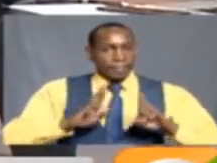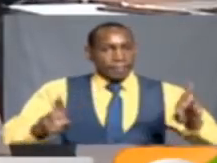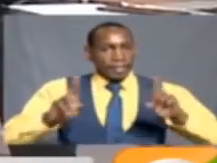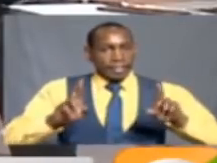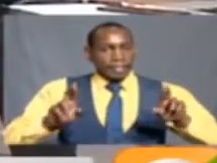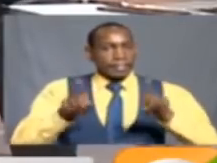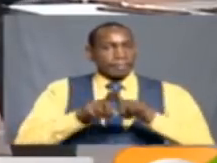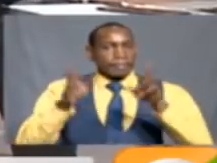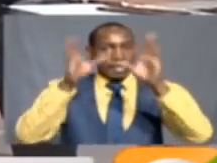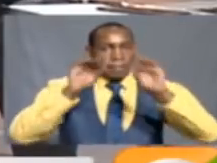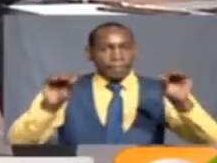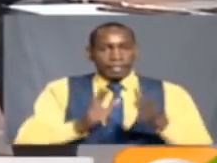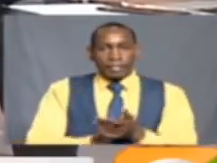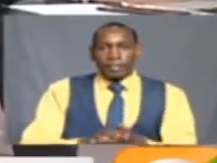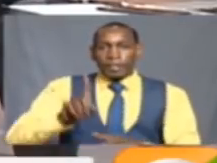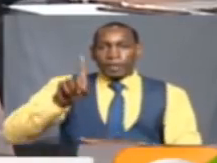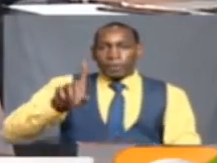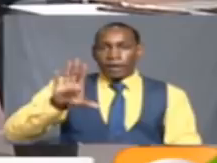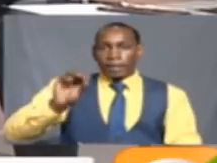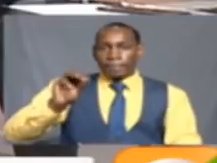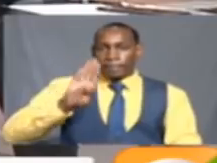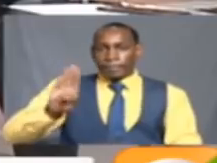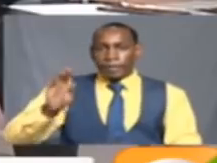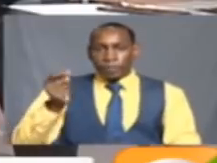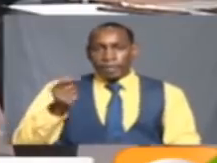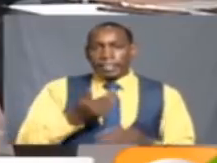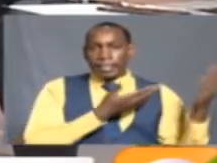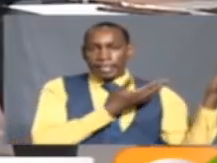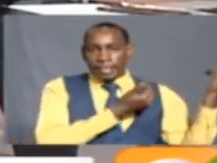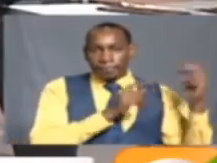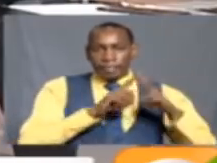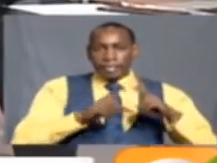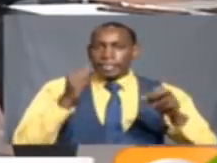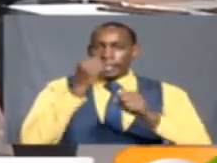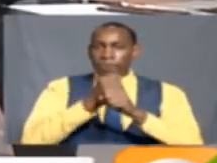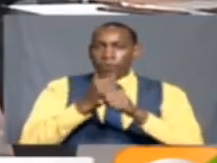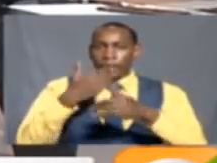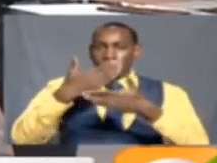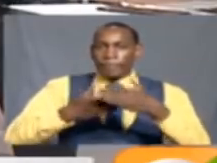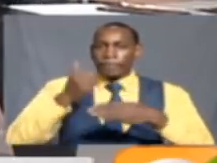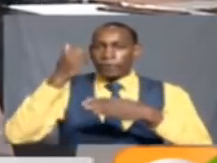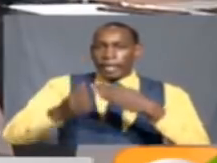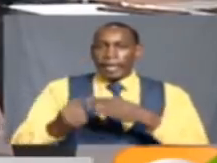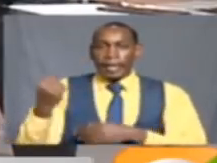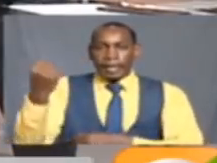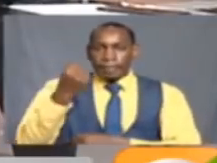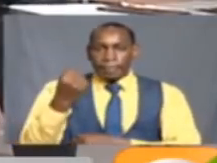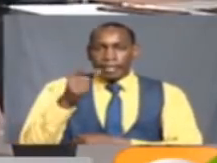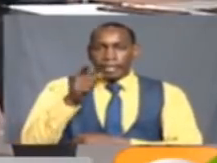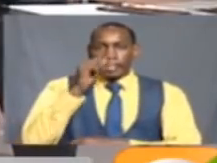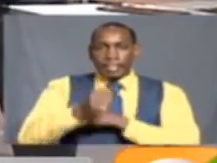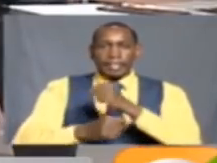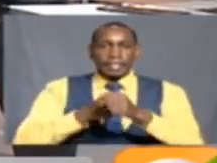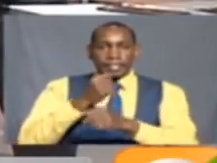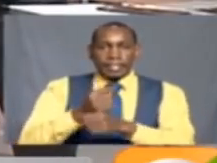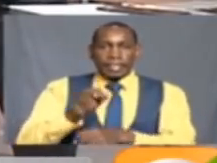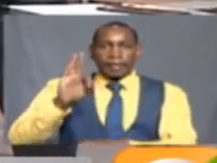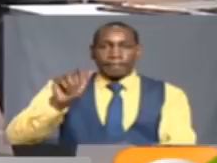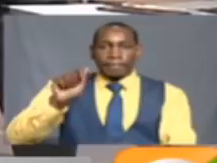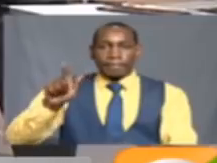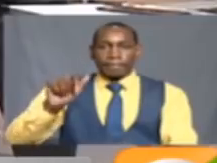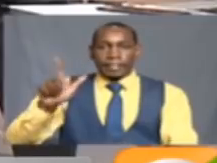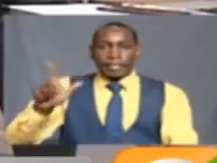on budget. The 150 billion shillings is expected to begin operations by the end of May this year, as Faisal Mohammed